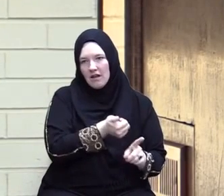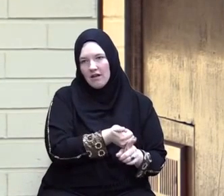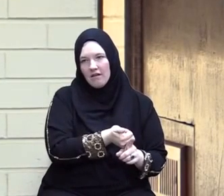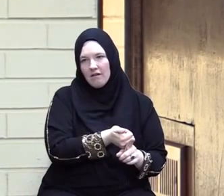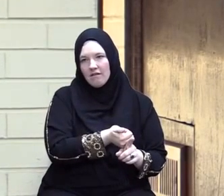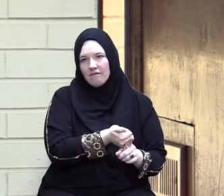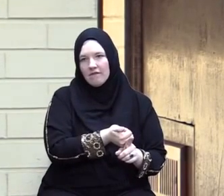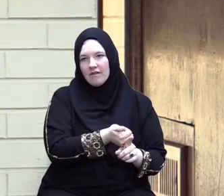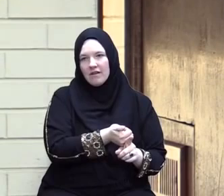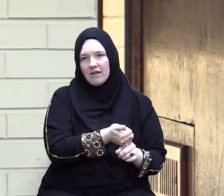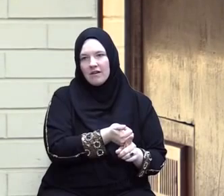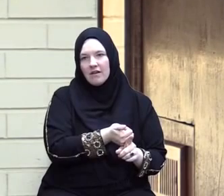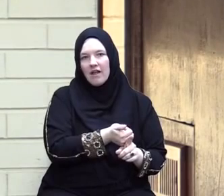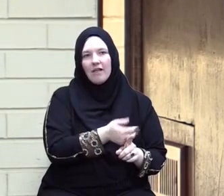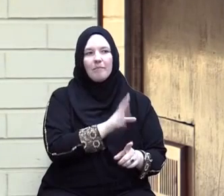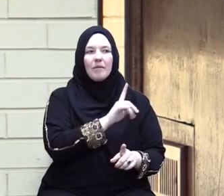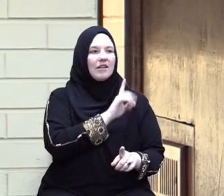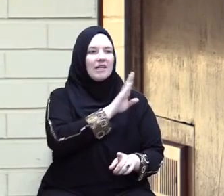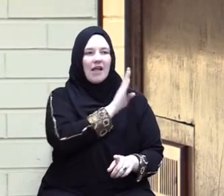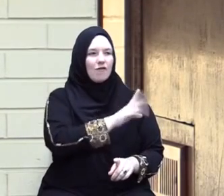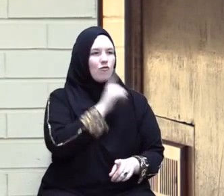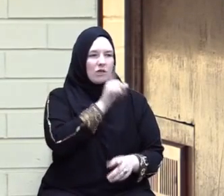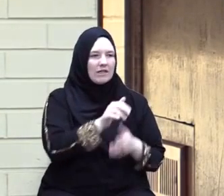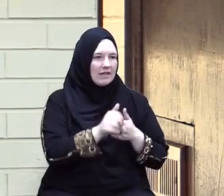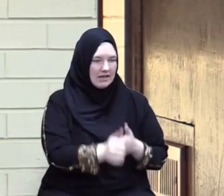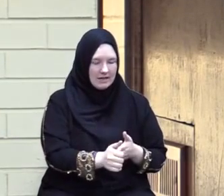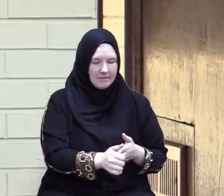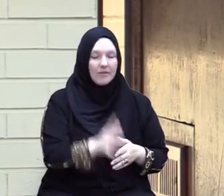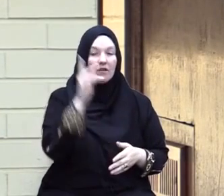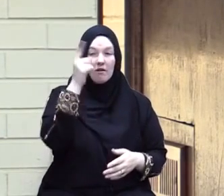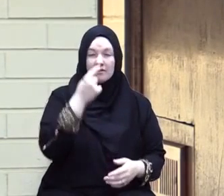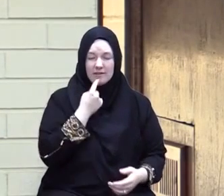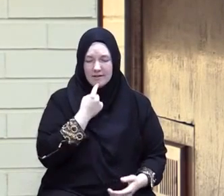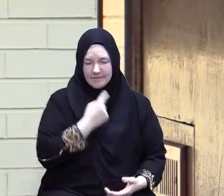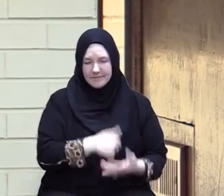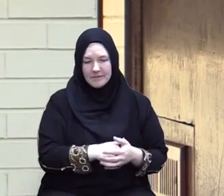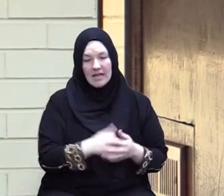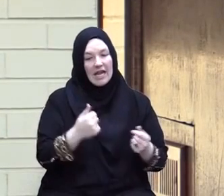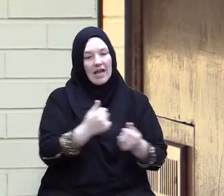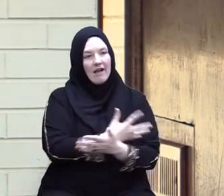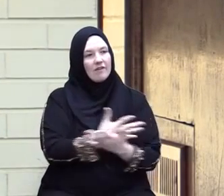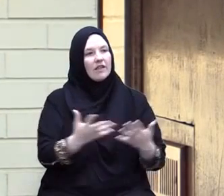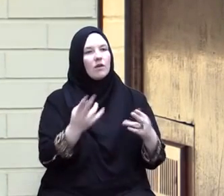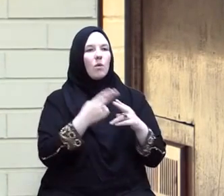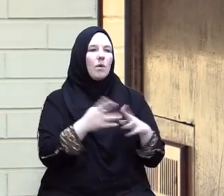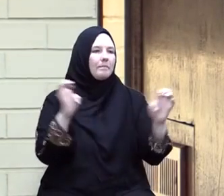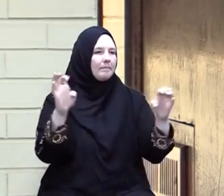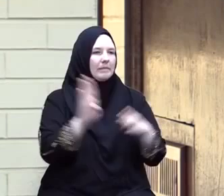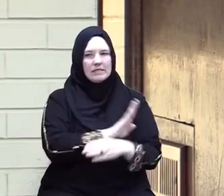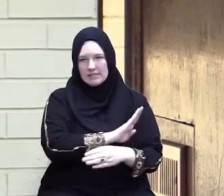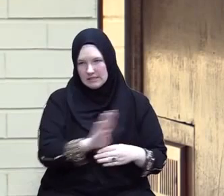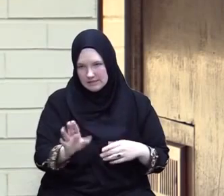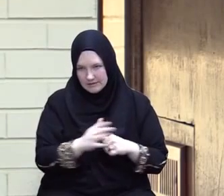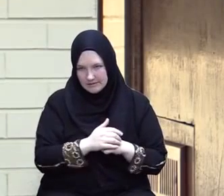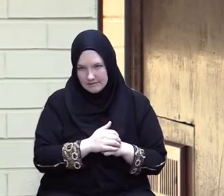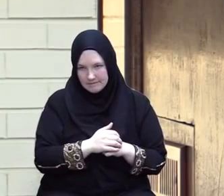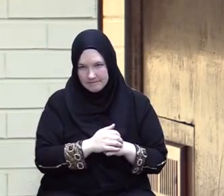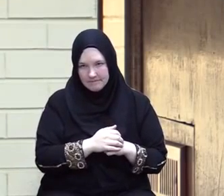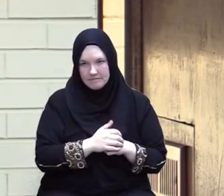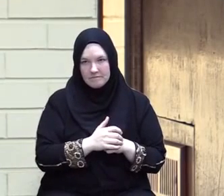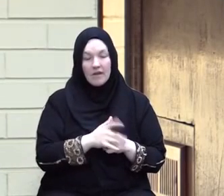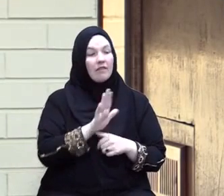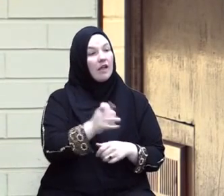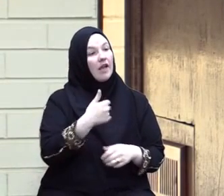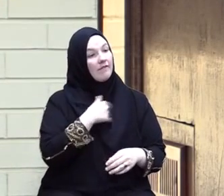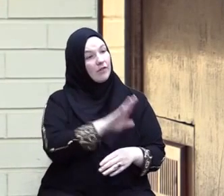never guided. So here, Allah subhanahu wa ta'ala is saying that everything is a business. They